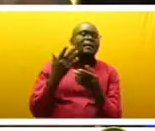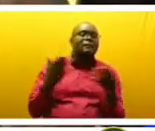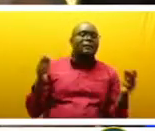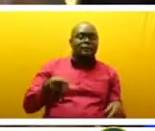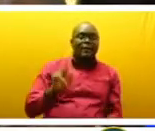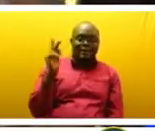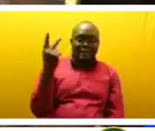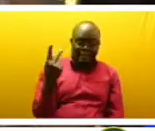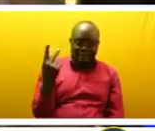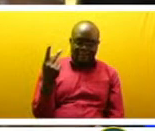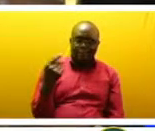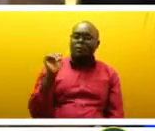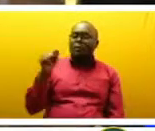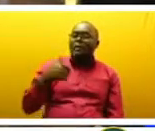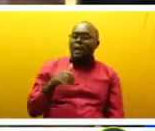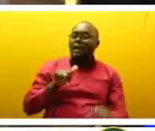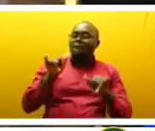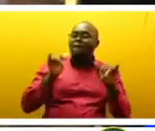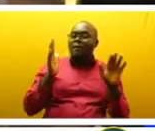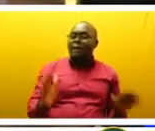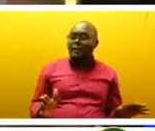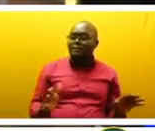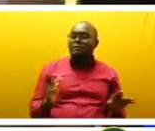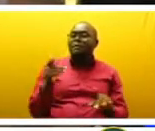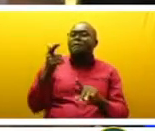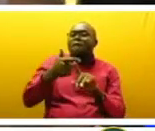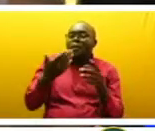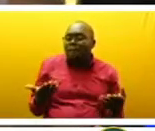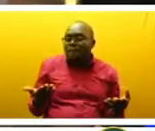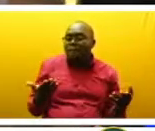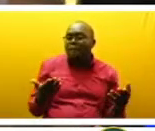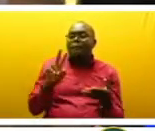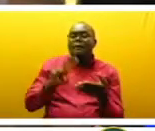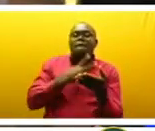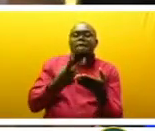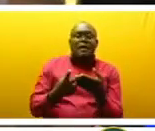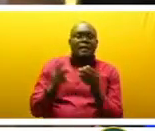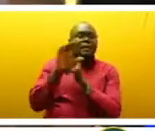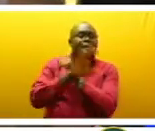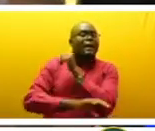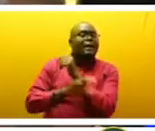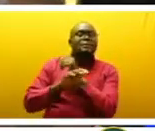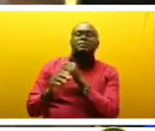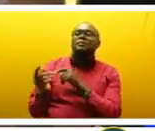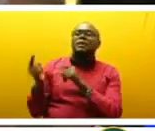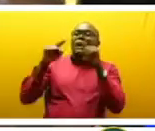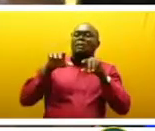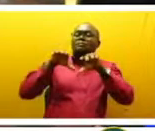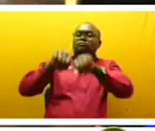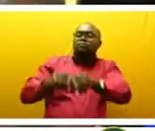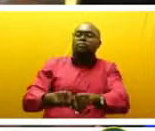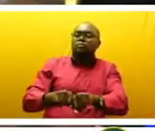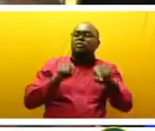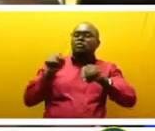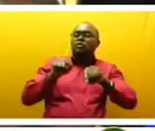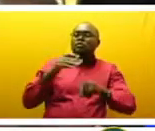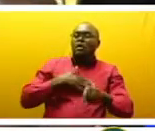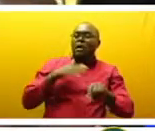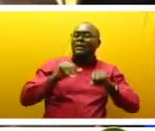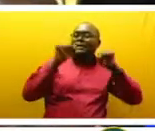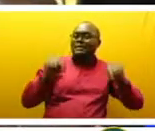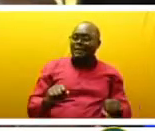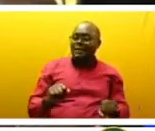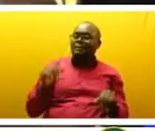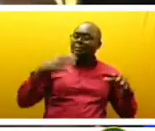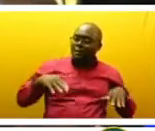country, we can have foreigners, even from the failing states, taking advantage of us, our systems, our people,